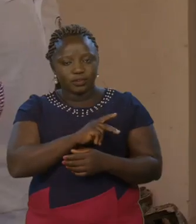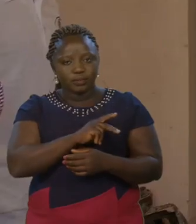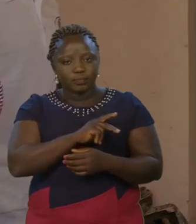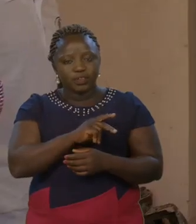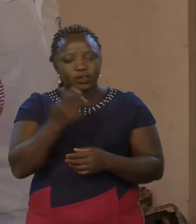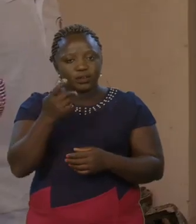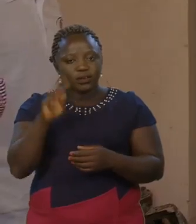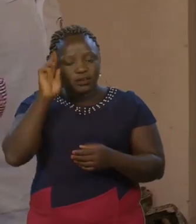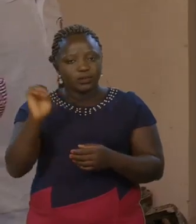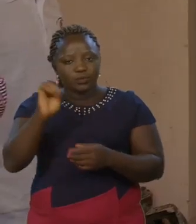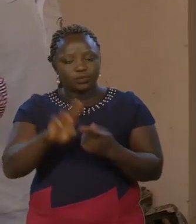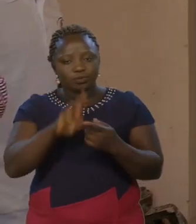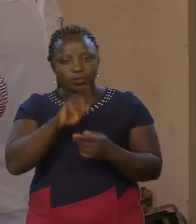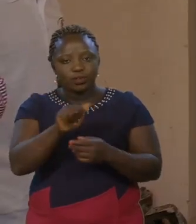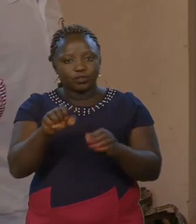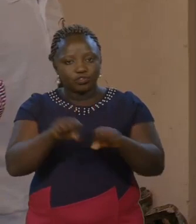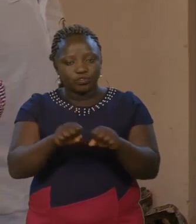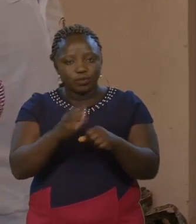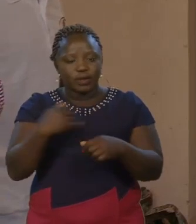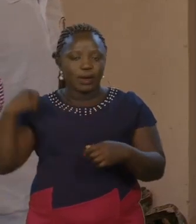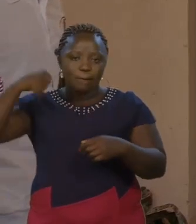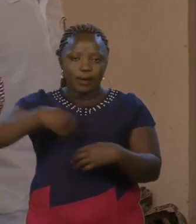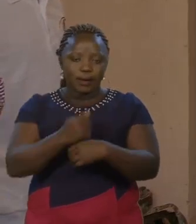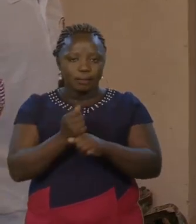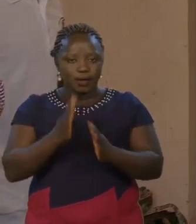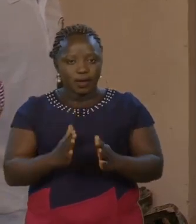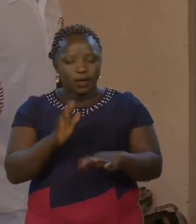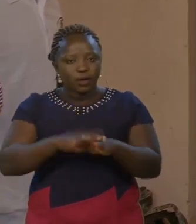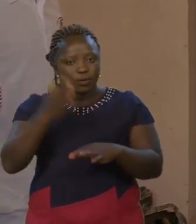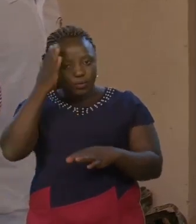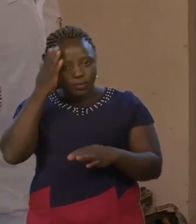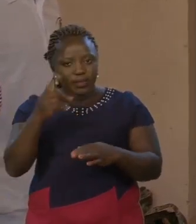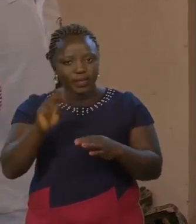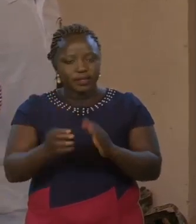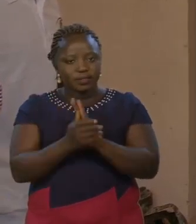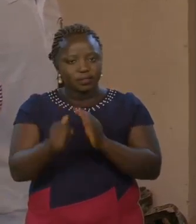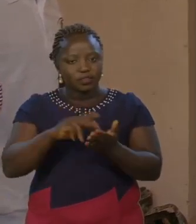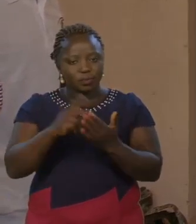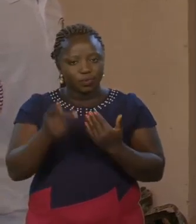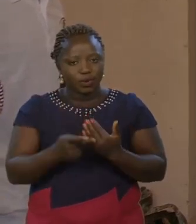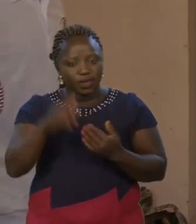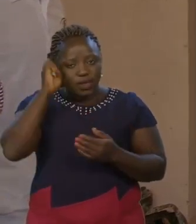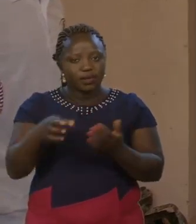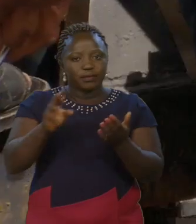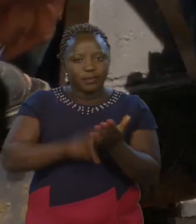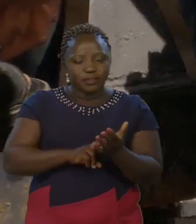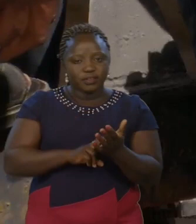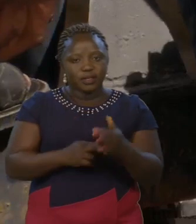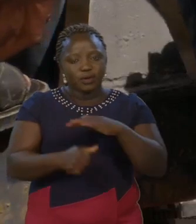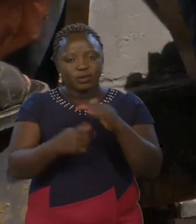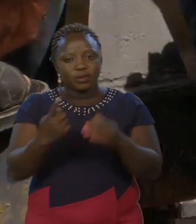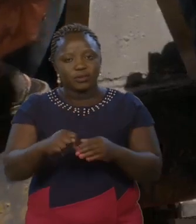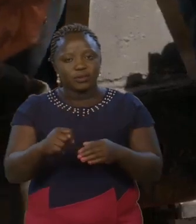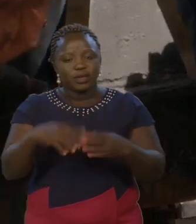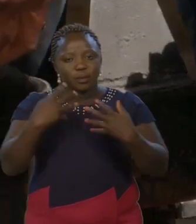Lawal Ibrahim used to be a shoe and bag maker. On getting to know about the N-Skills program, he registered under